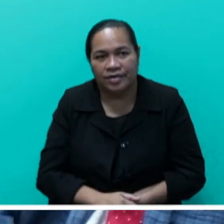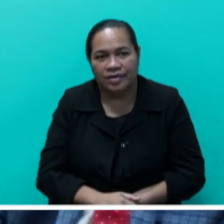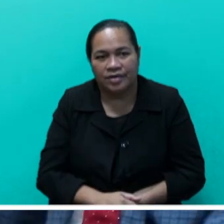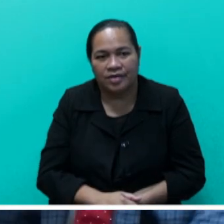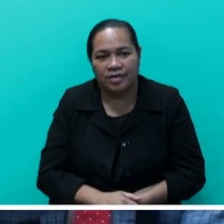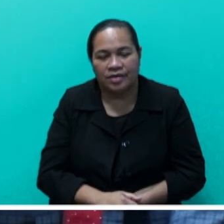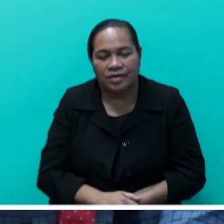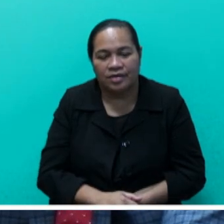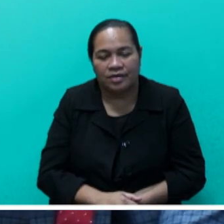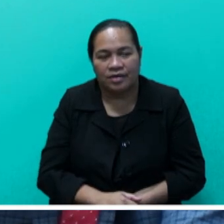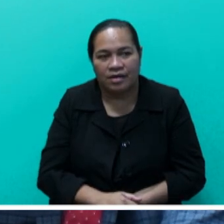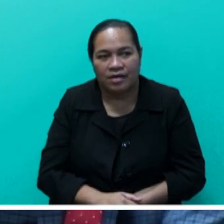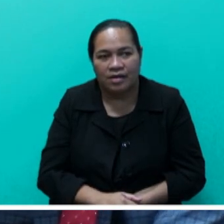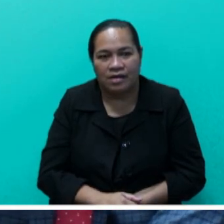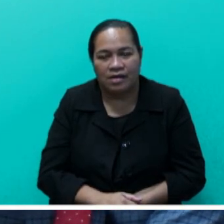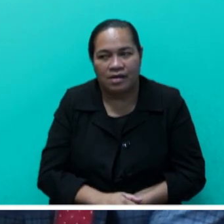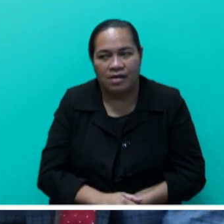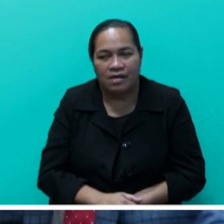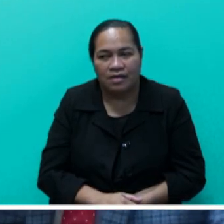Tuisawau. So